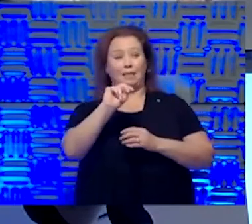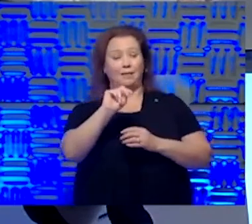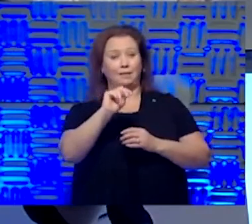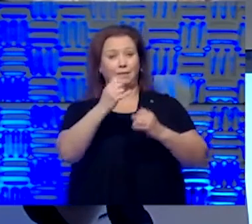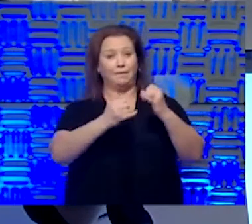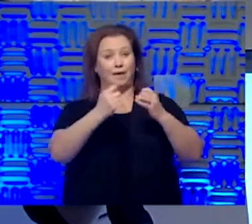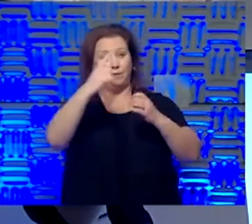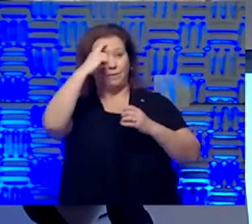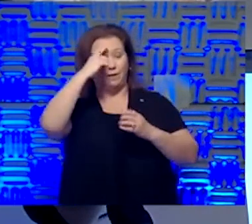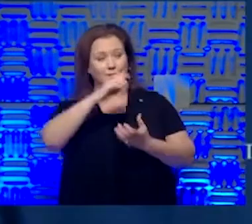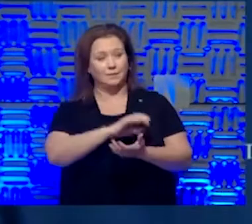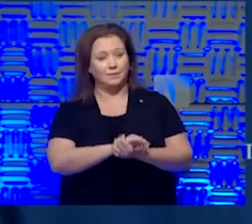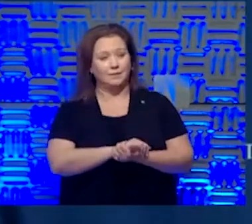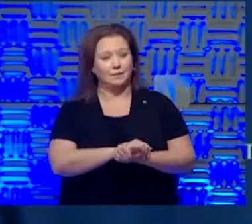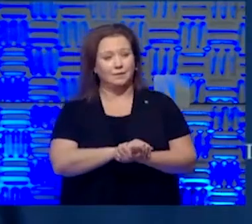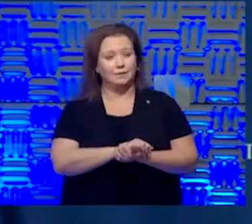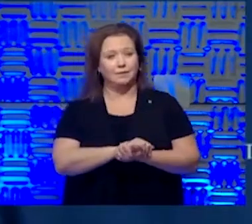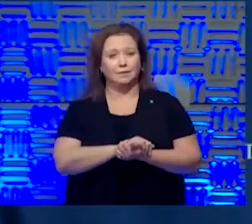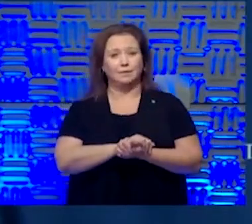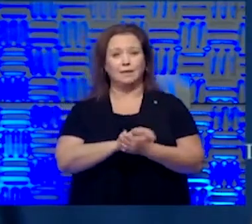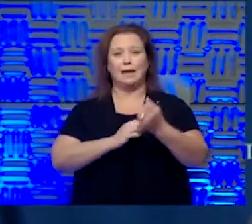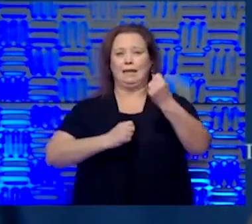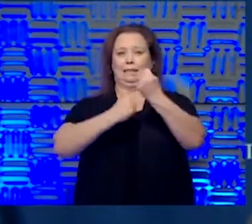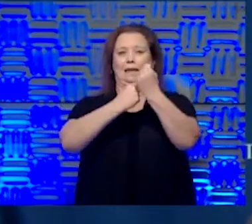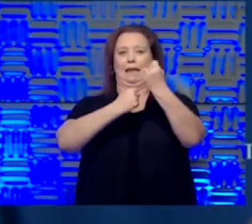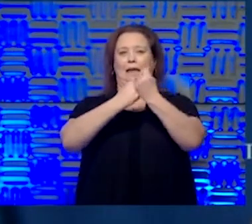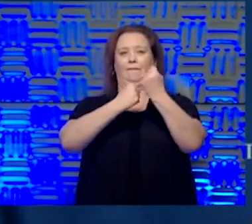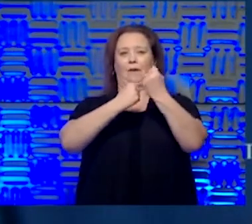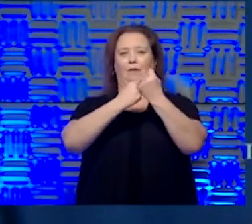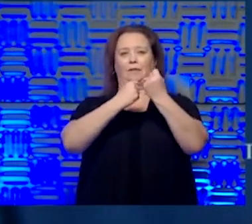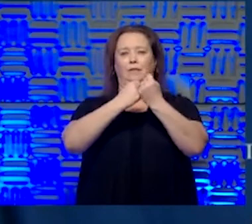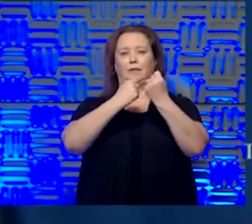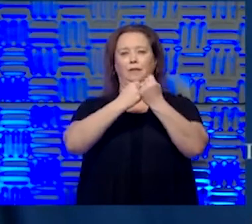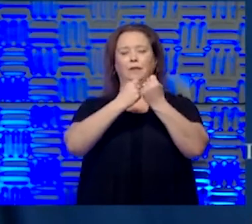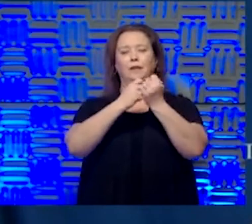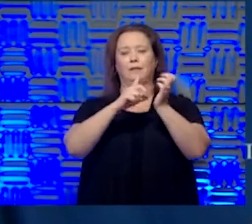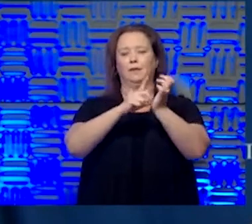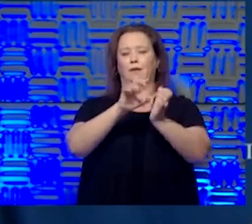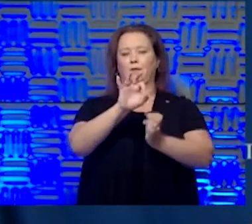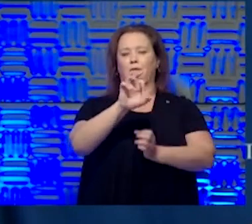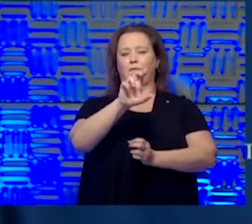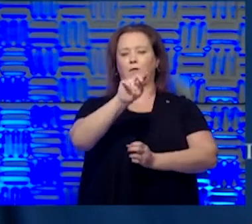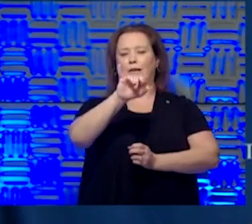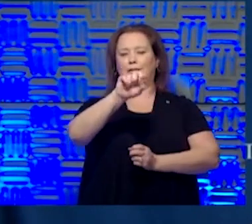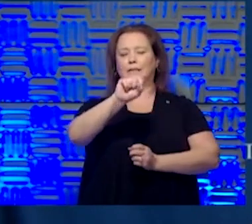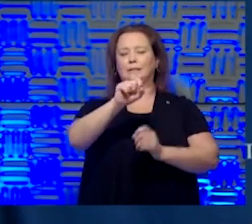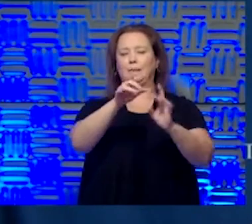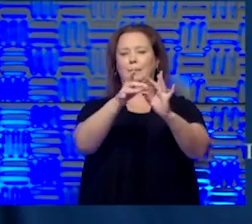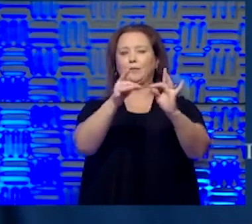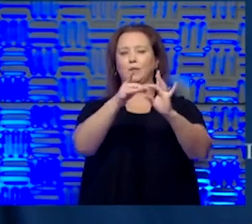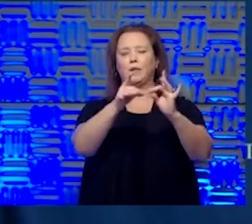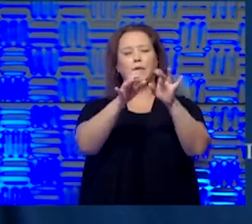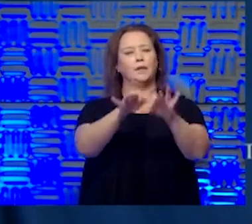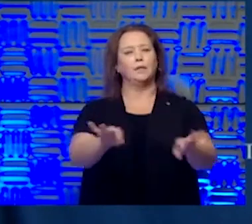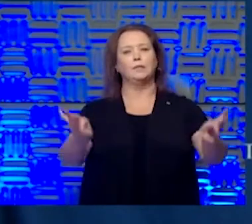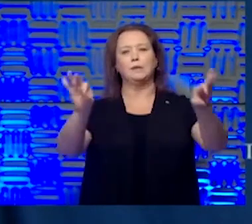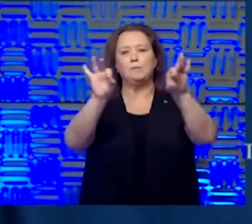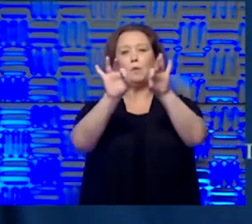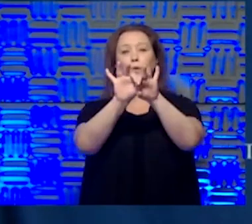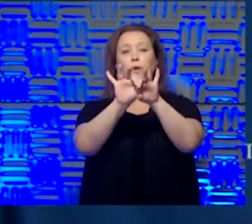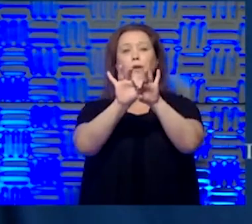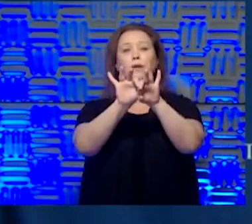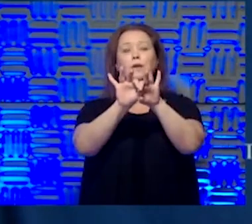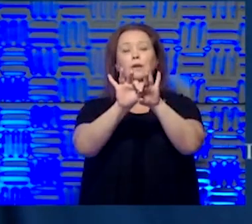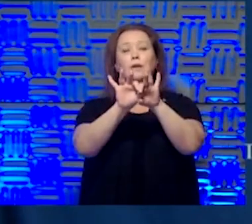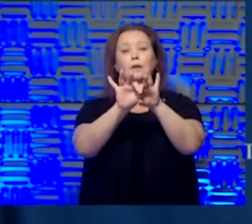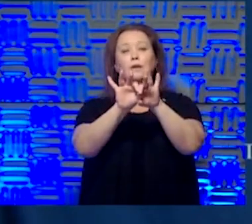morning? Yeah, that advocacy Dr. Francis mentions is important. We all do that in healthcare, and I